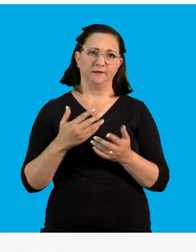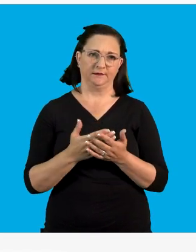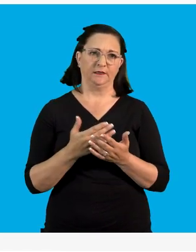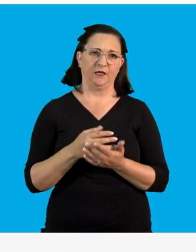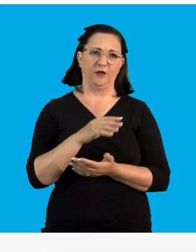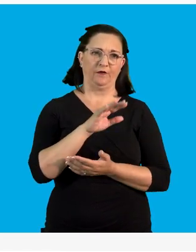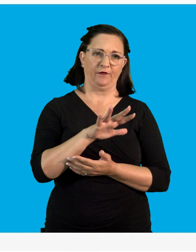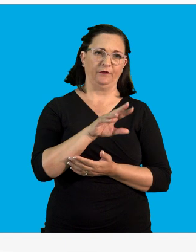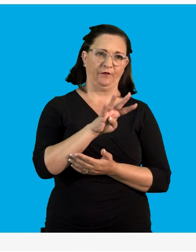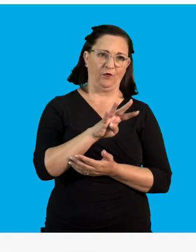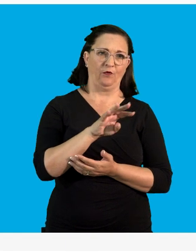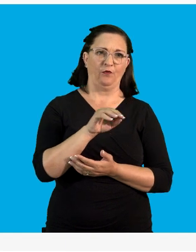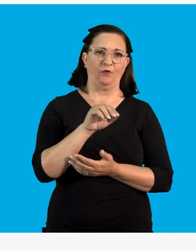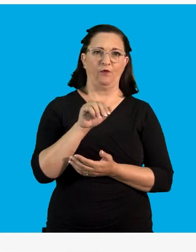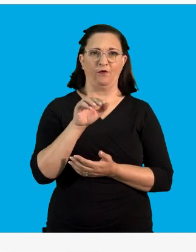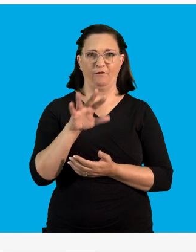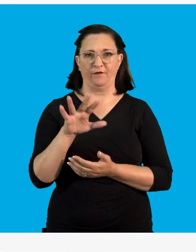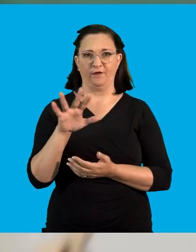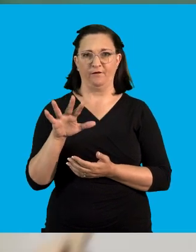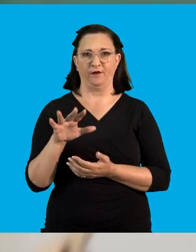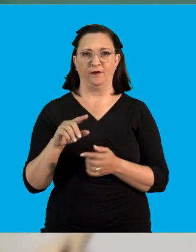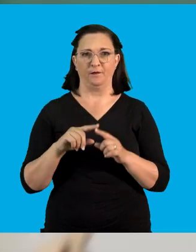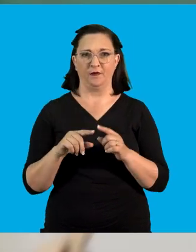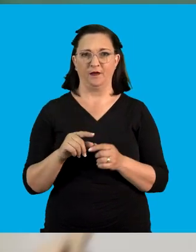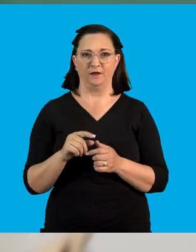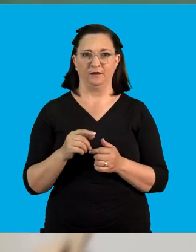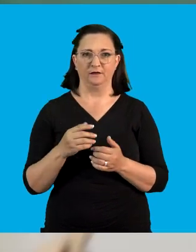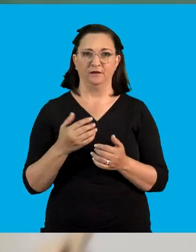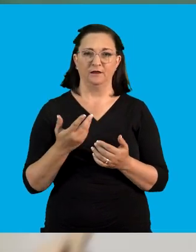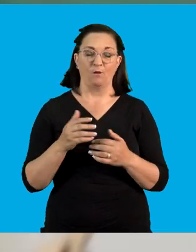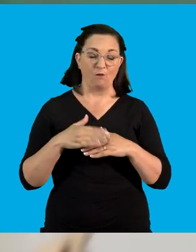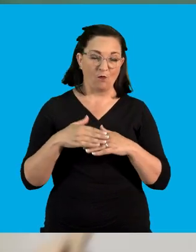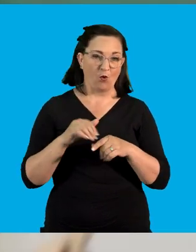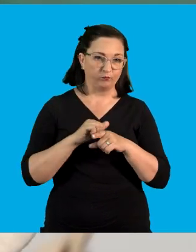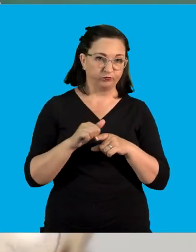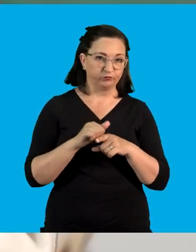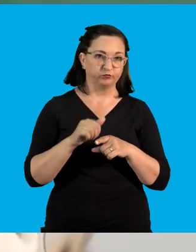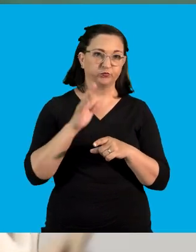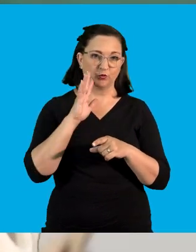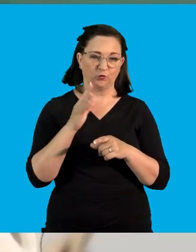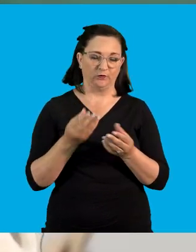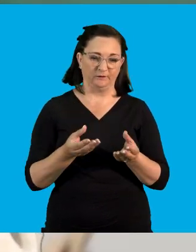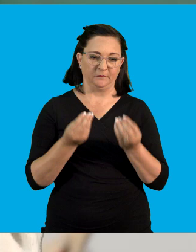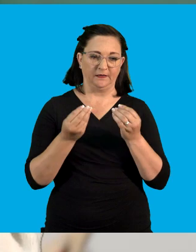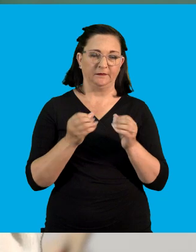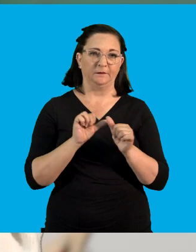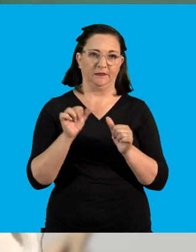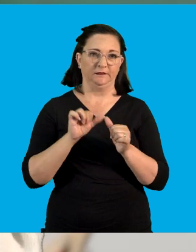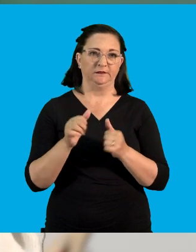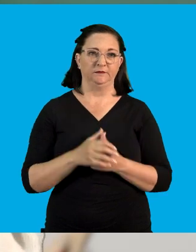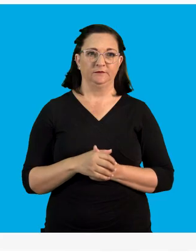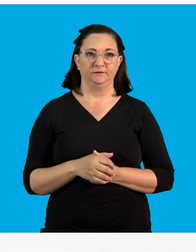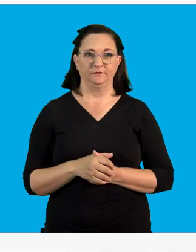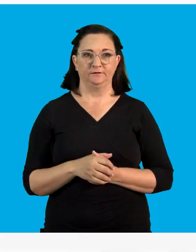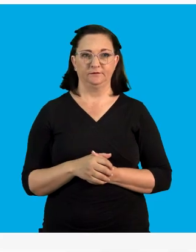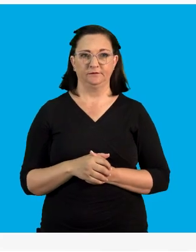you 55, but that margin of error needs to be eliminated. The more you practice, the more you are able to find your degrees.